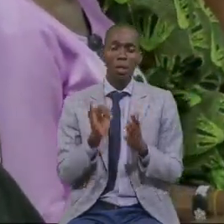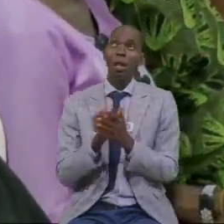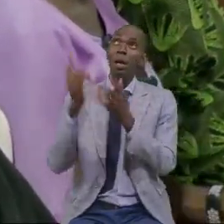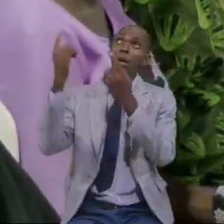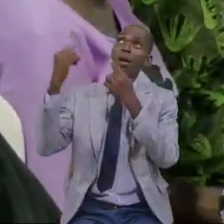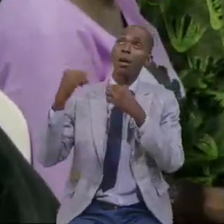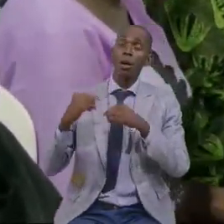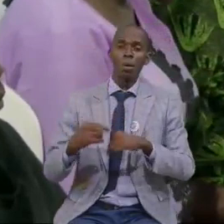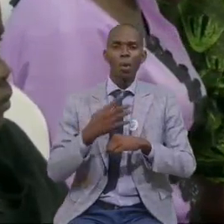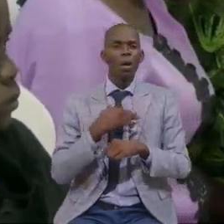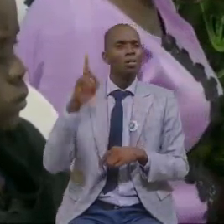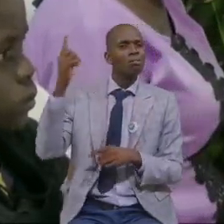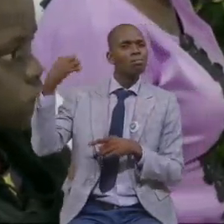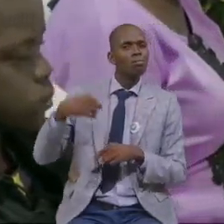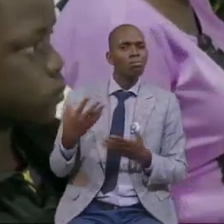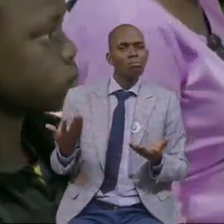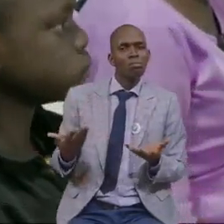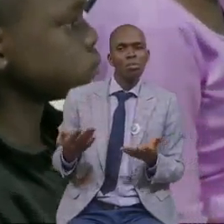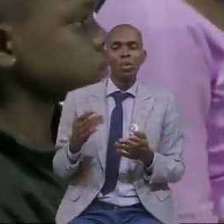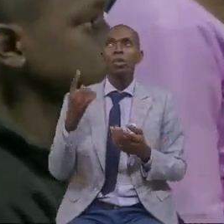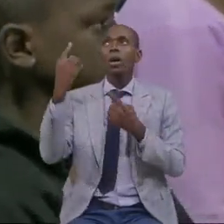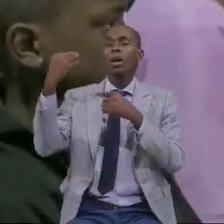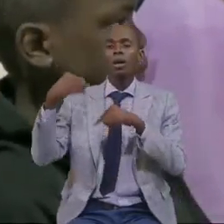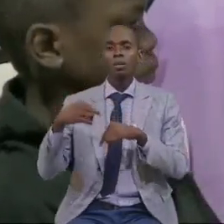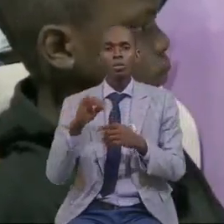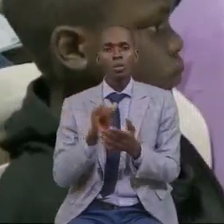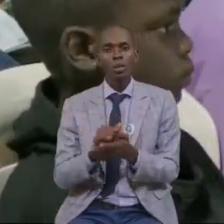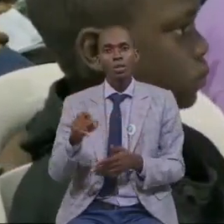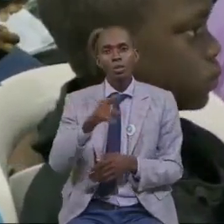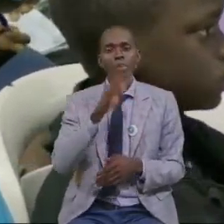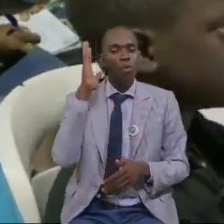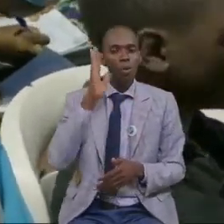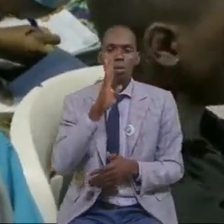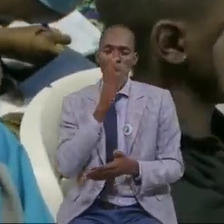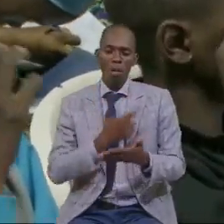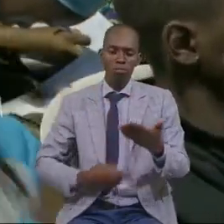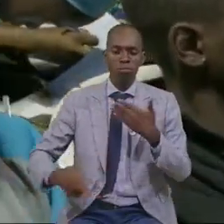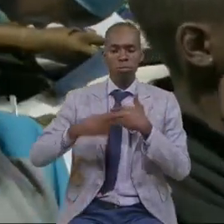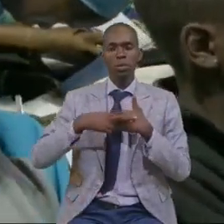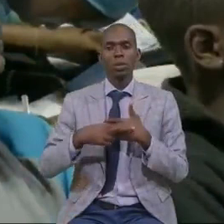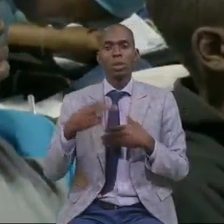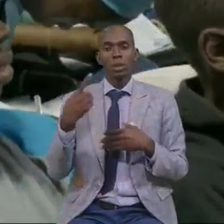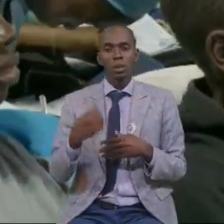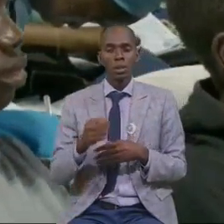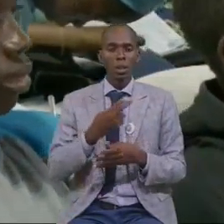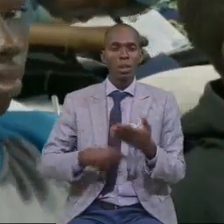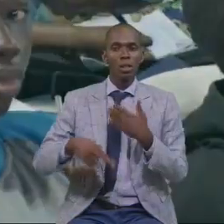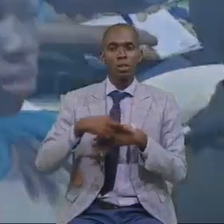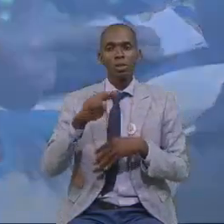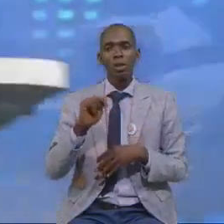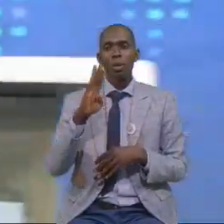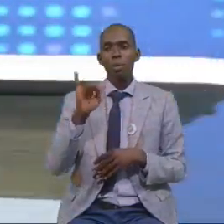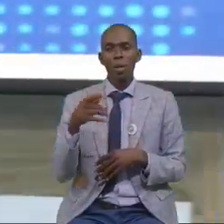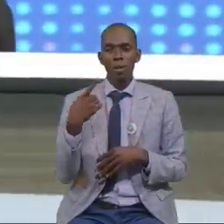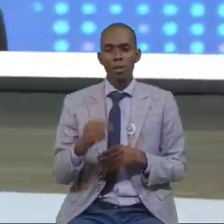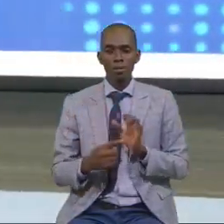comes so that you will be restored. The restoration by the revealed